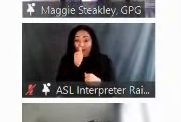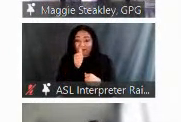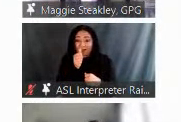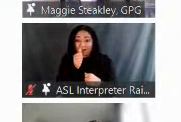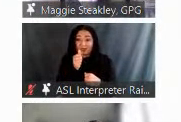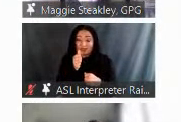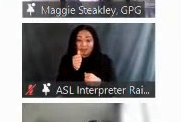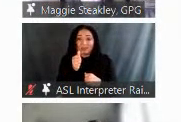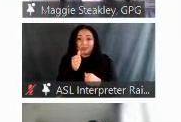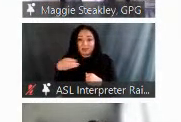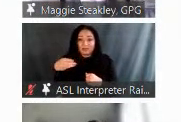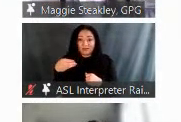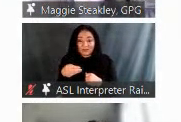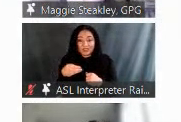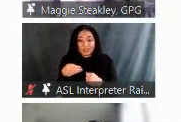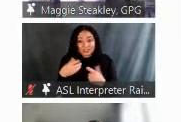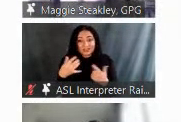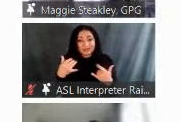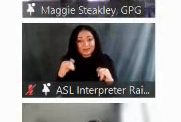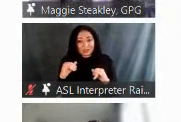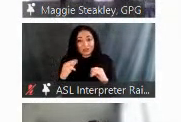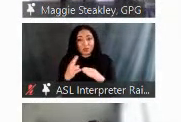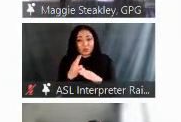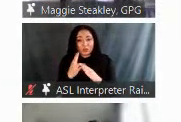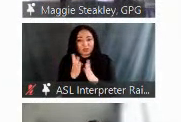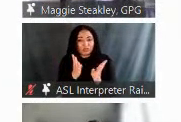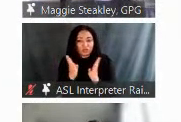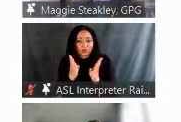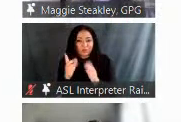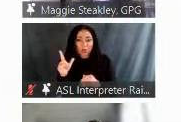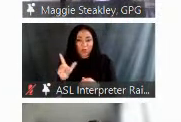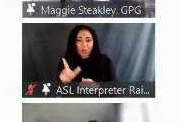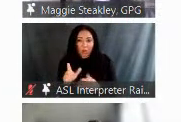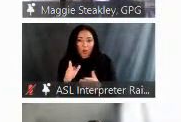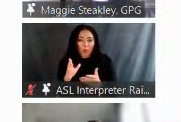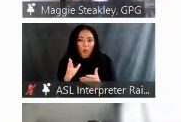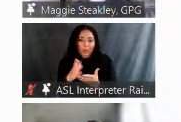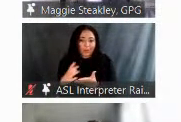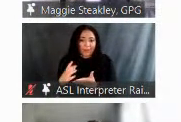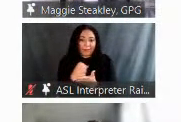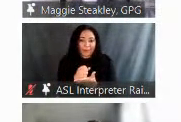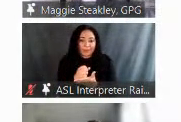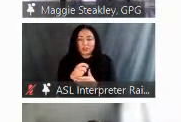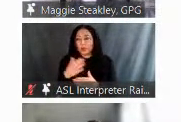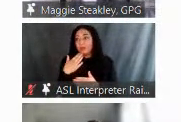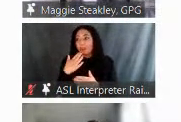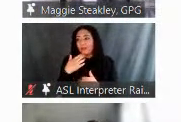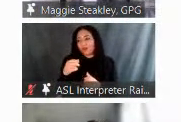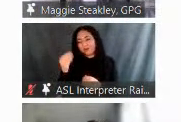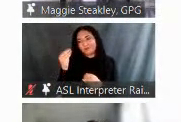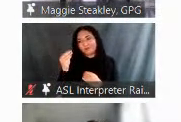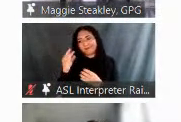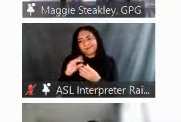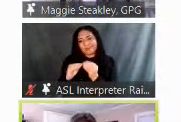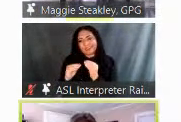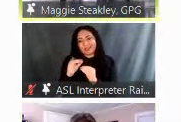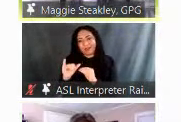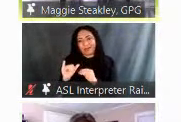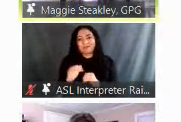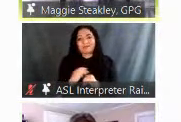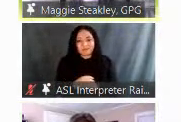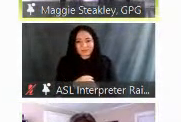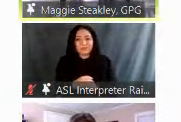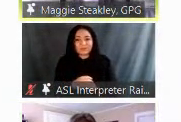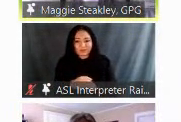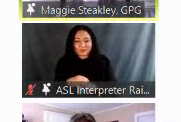in terms of low-income kids in some cases. We're trying to get a clear fix on that. So thanks, Aaron, for flagging that. Thanks,